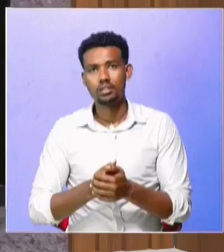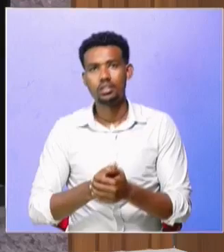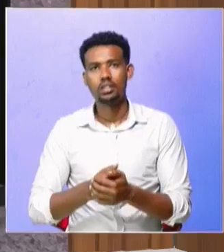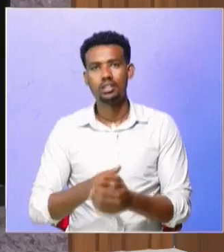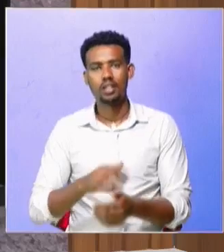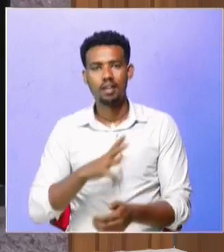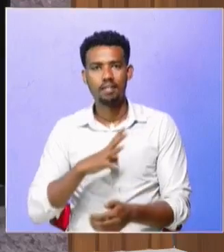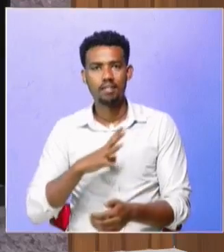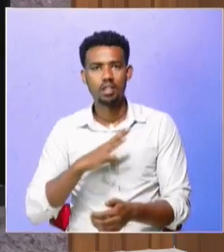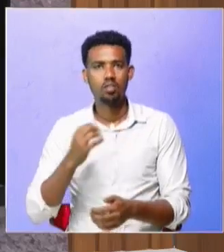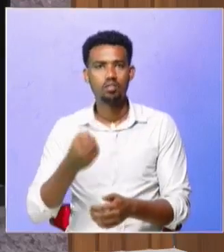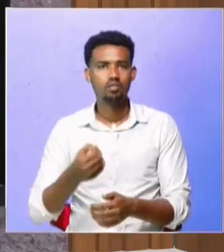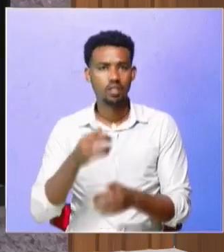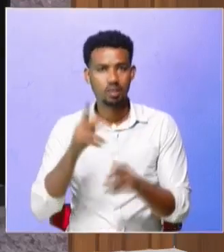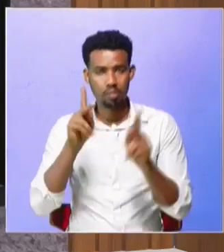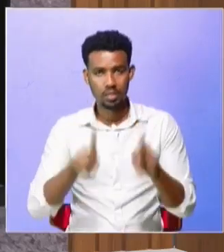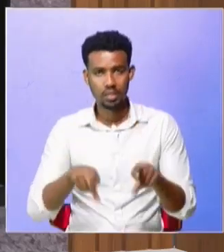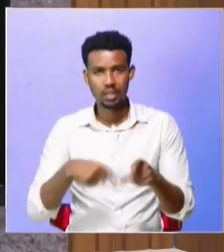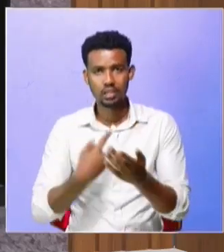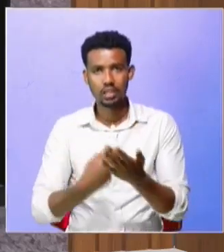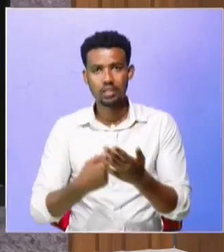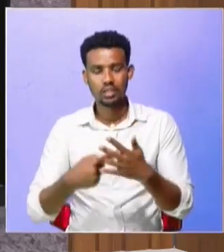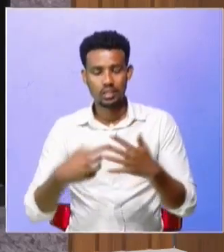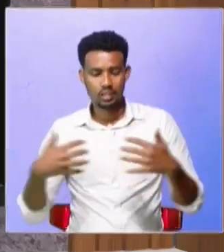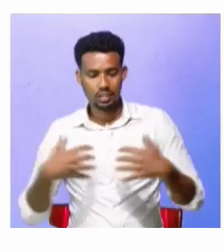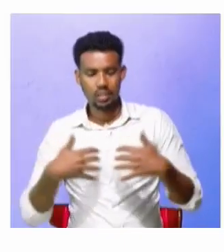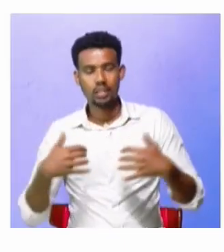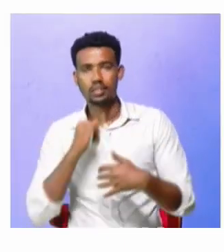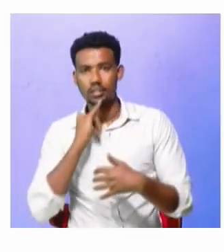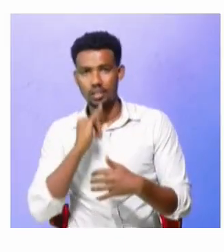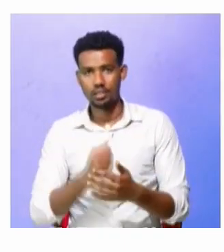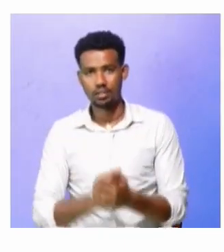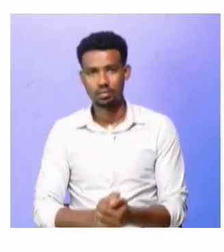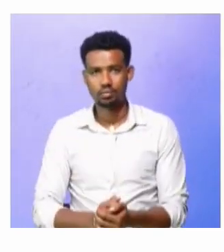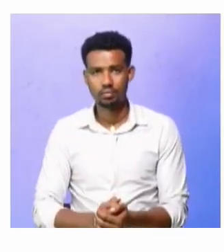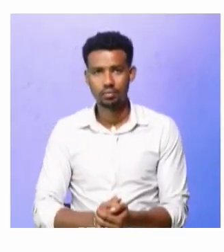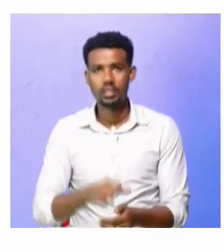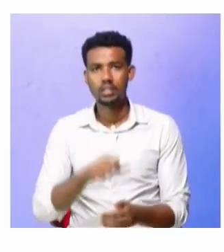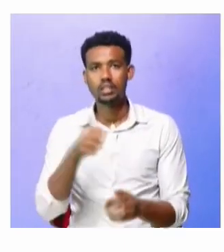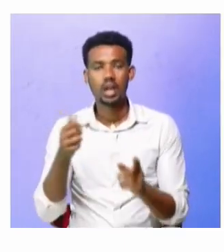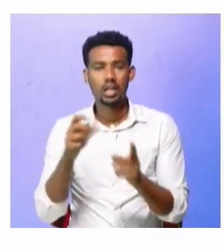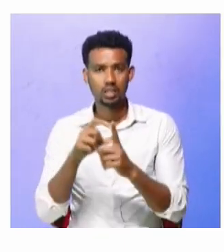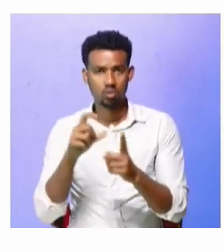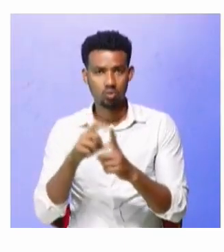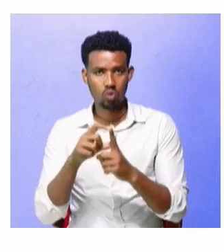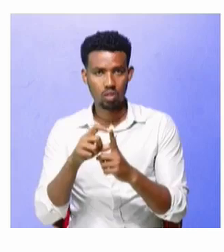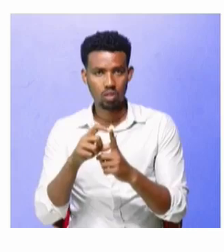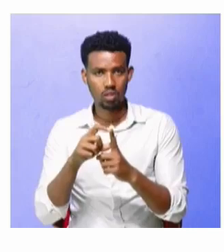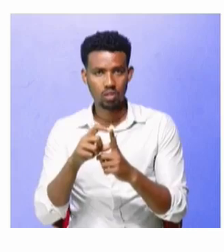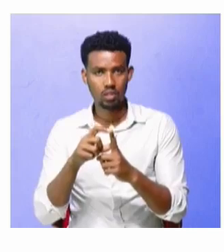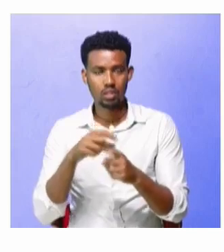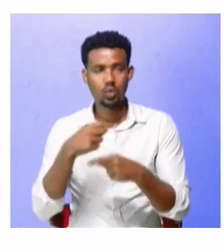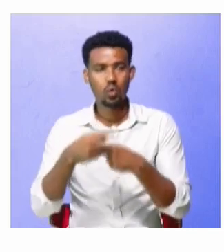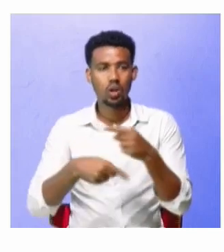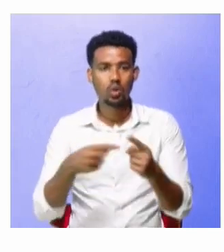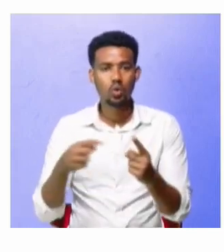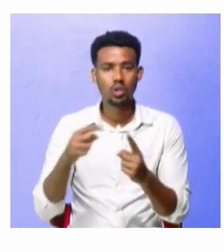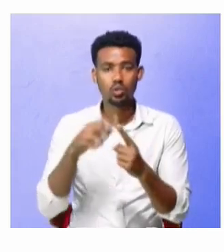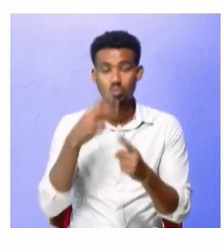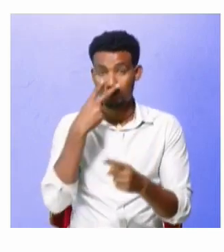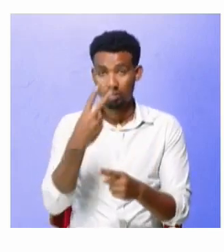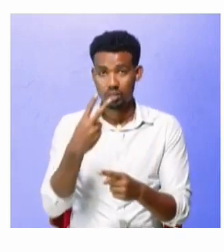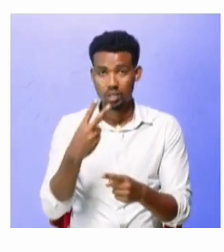safety of a person. So that's what threatened is. The other word that we're going to see today